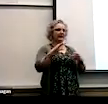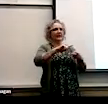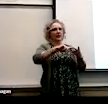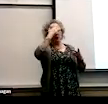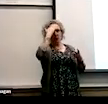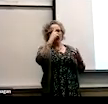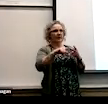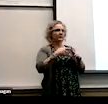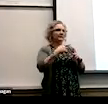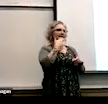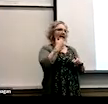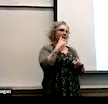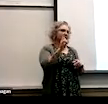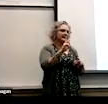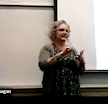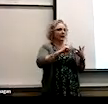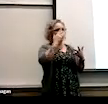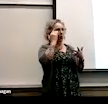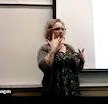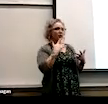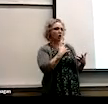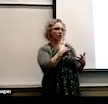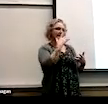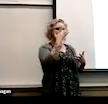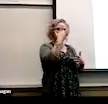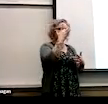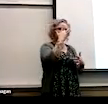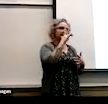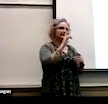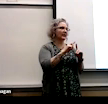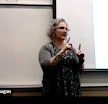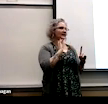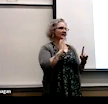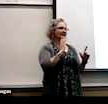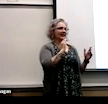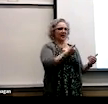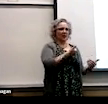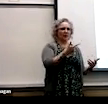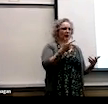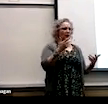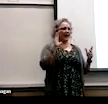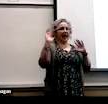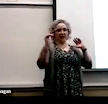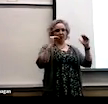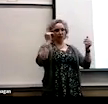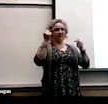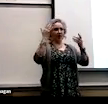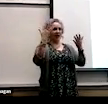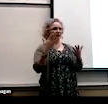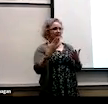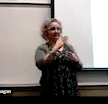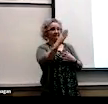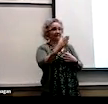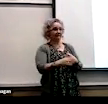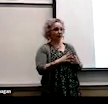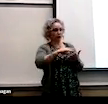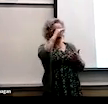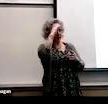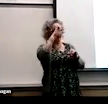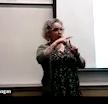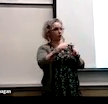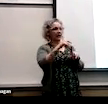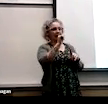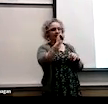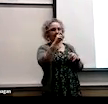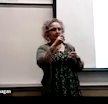diabetes. Many of our adult providers don't learn anything about cystic fibrosis or about metabolic disorders, autism, or those